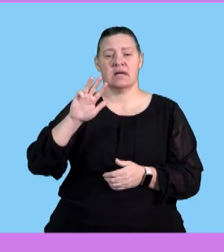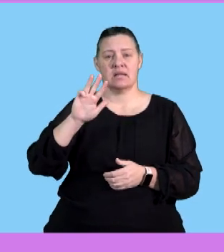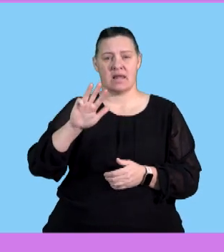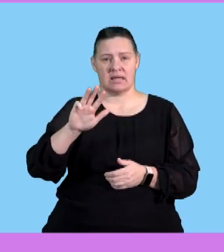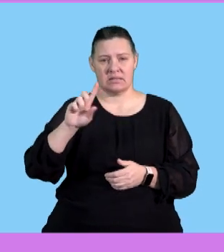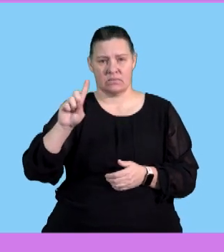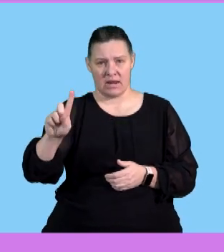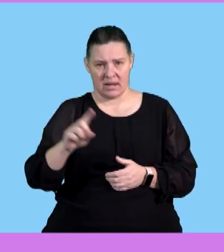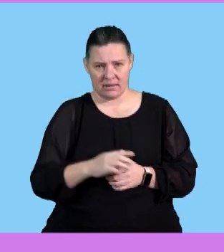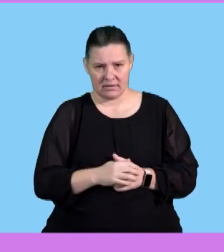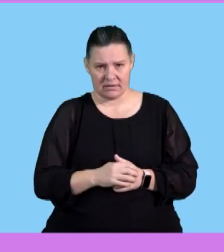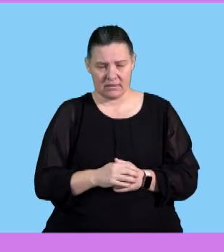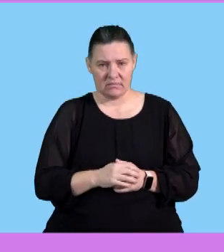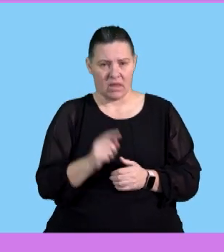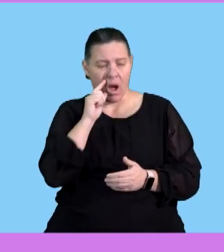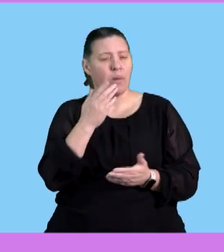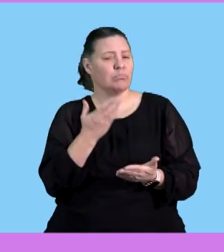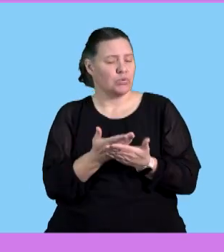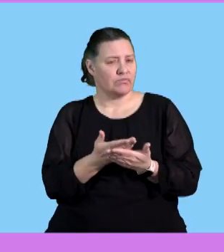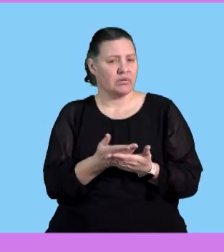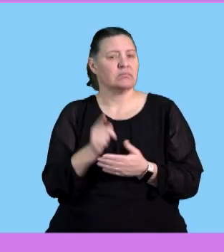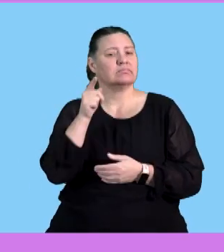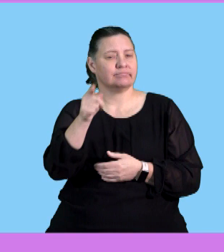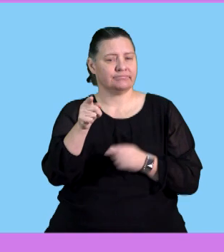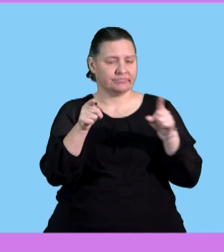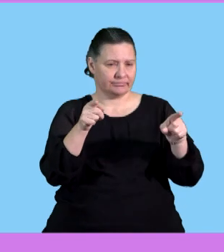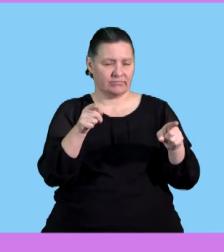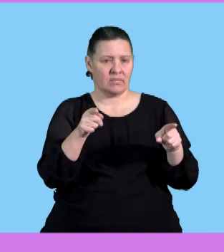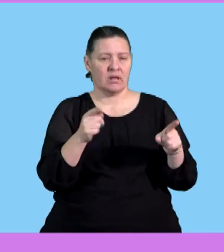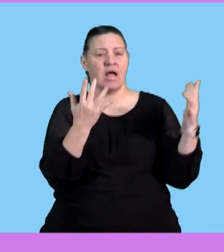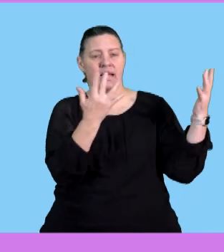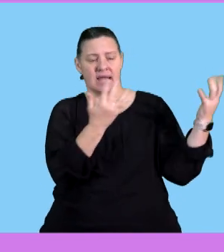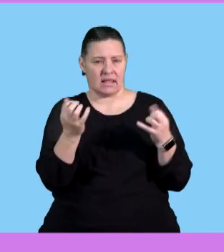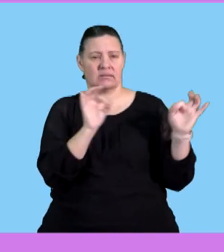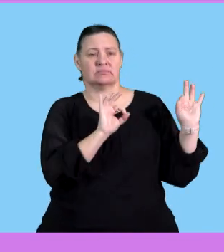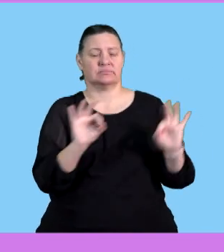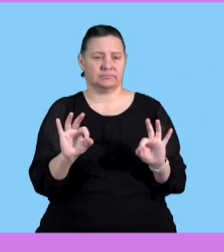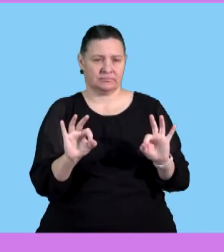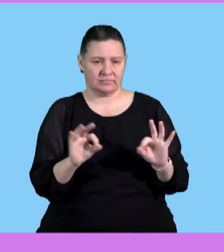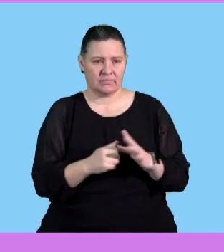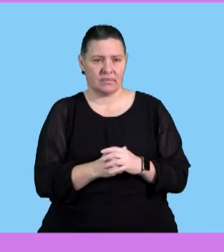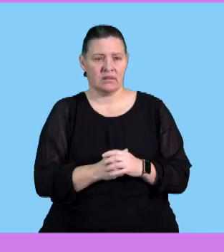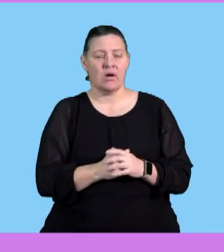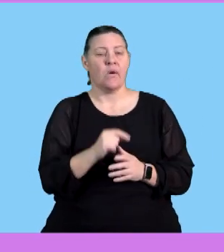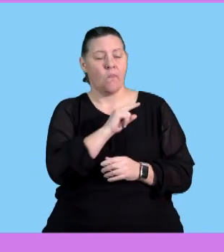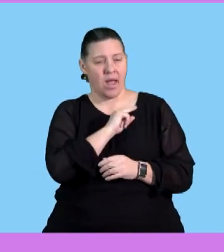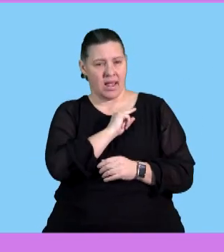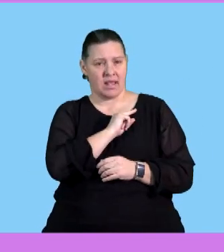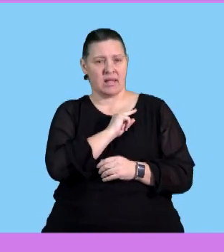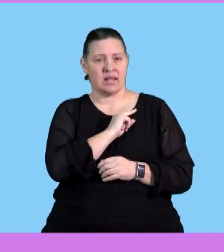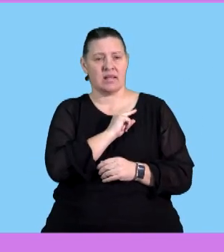48 Rand 91. So you can prove that these two amounts were calculated